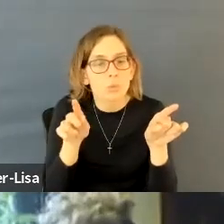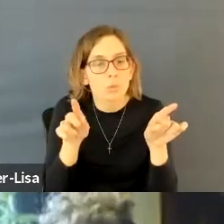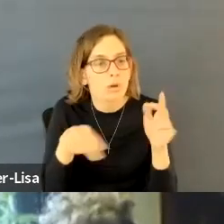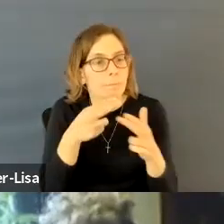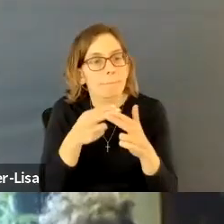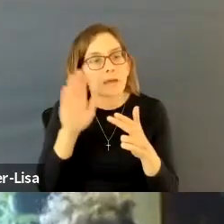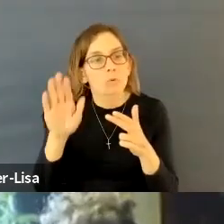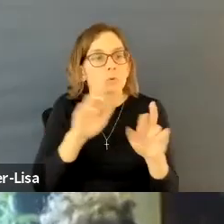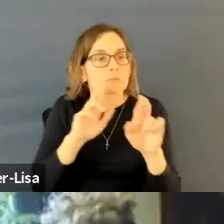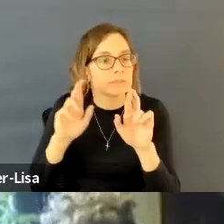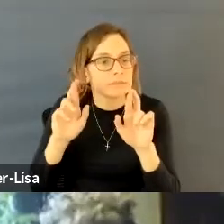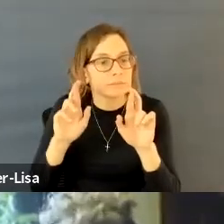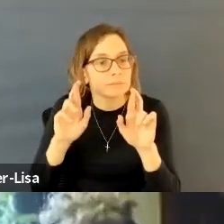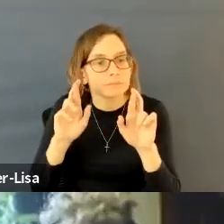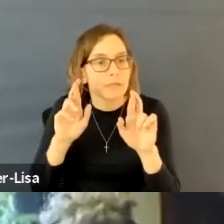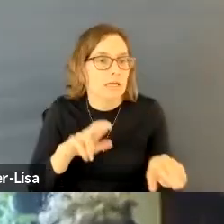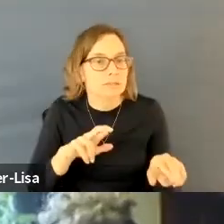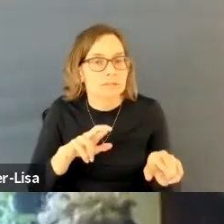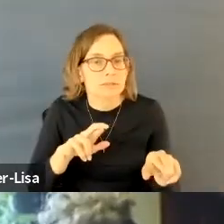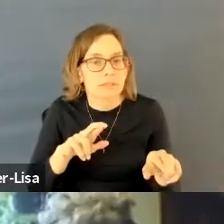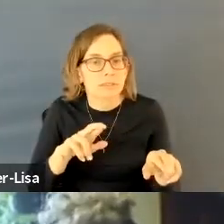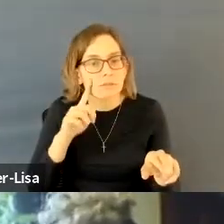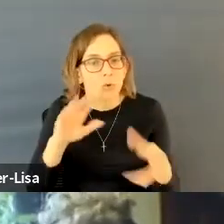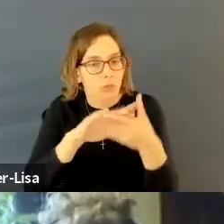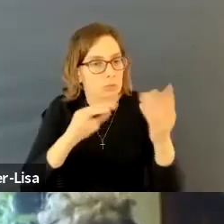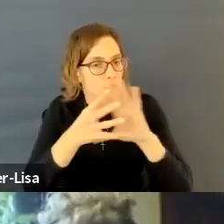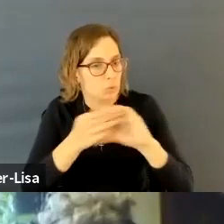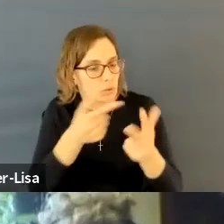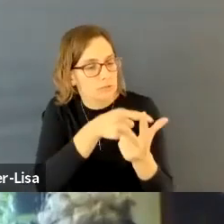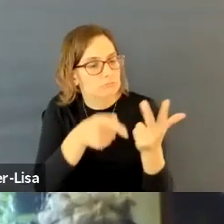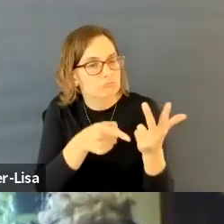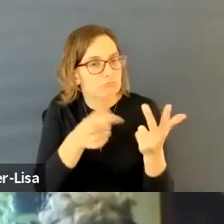your responses to the stories that were just shared.